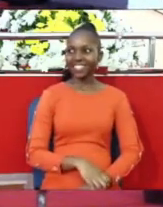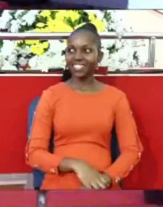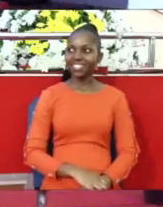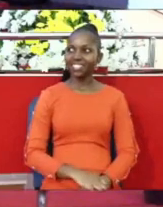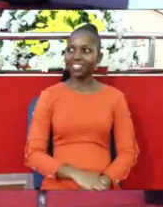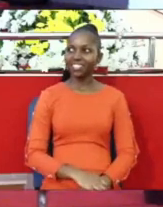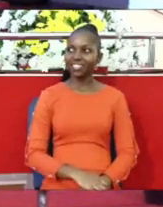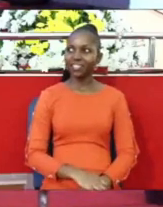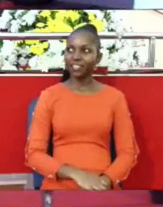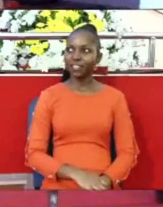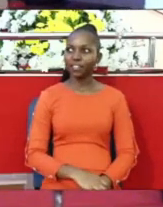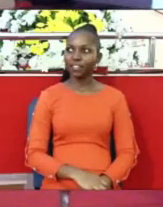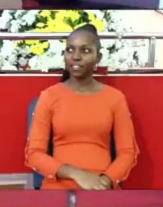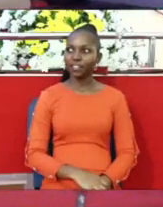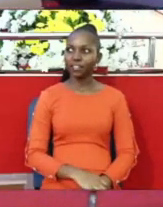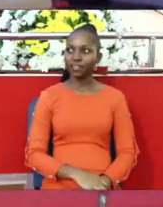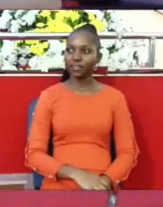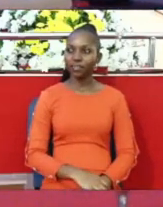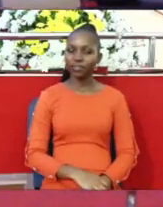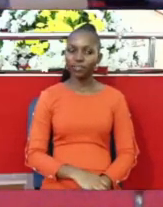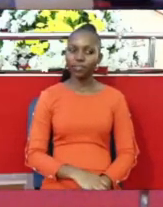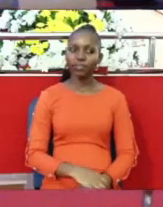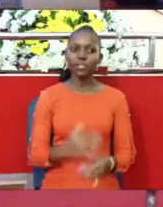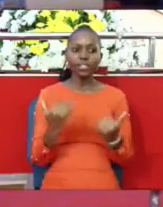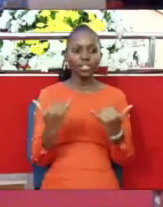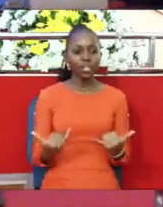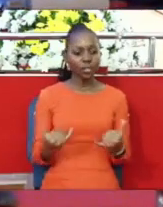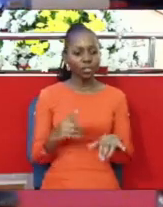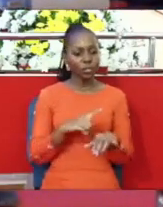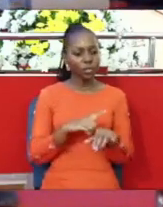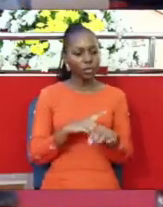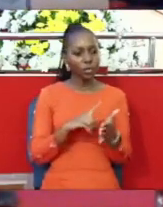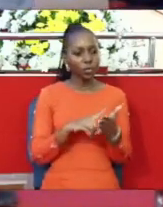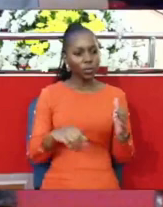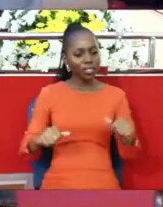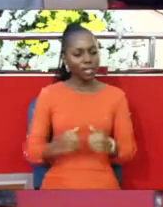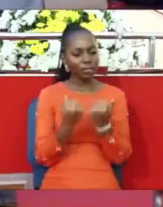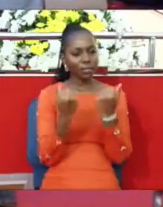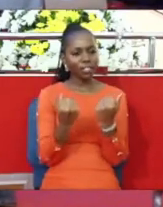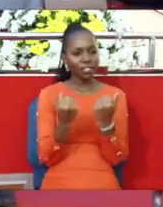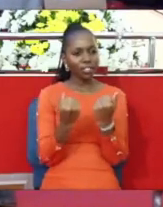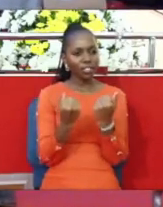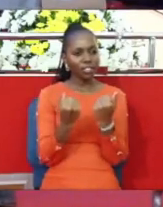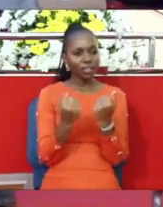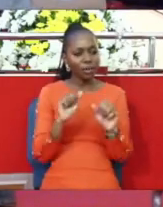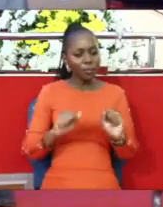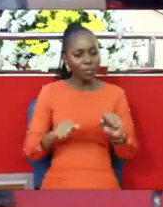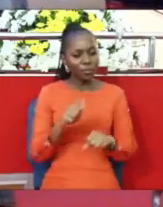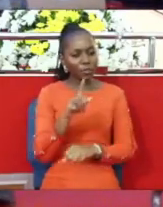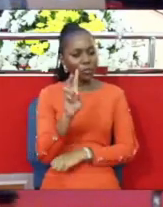now then what has happened basi, is that have you ever looked at somebody and said hi